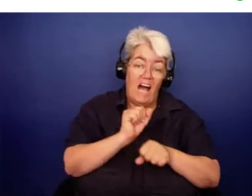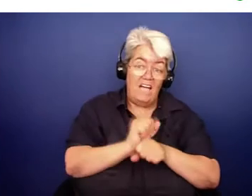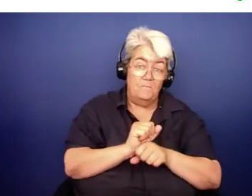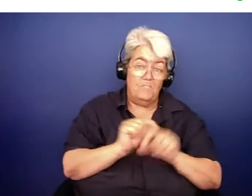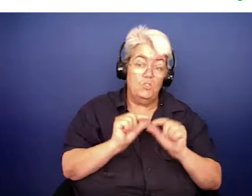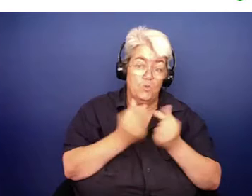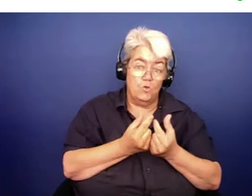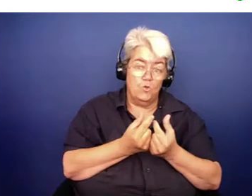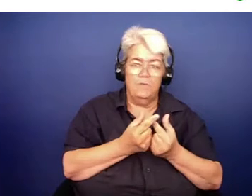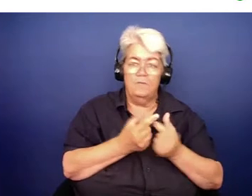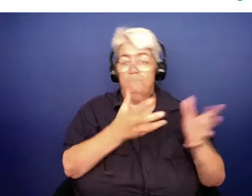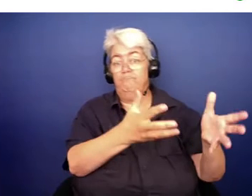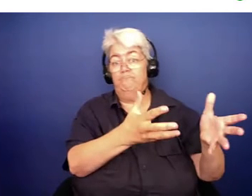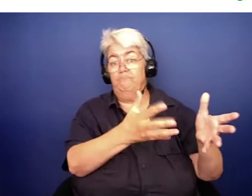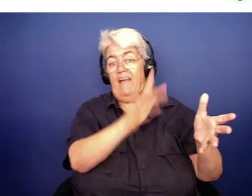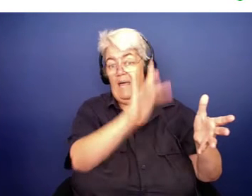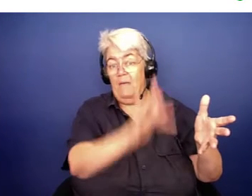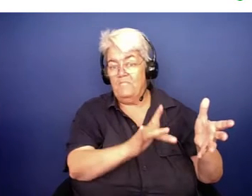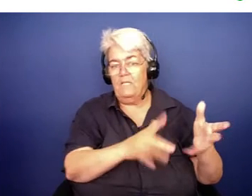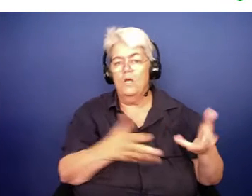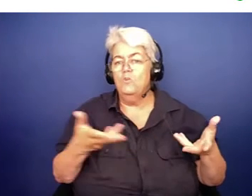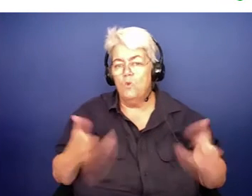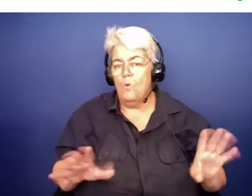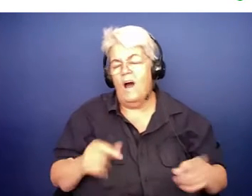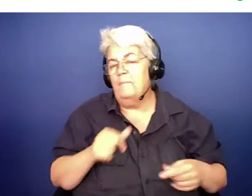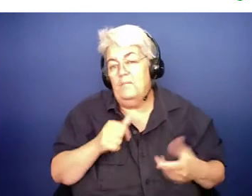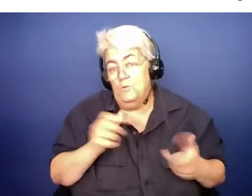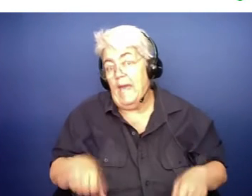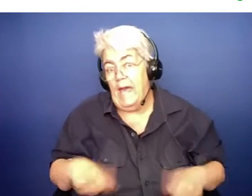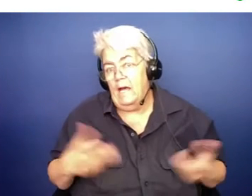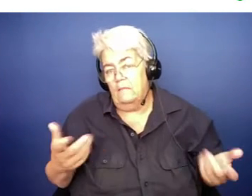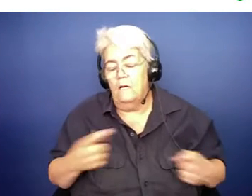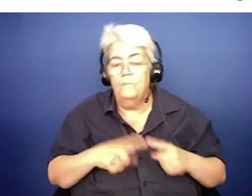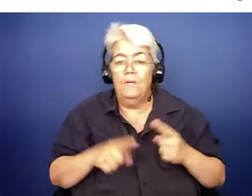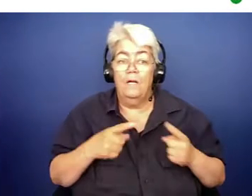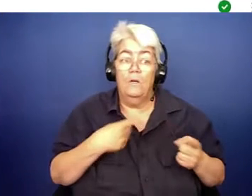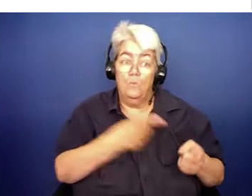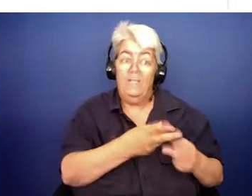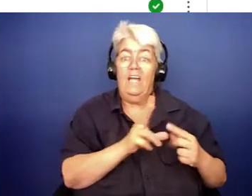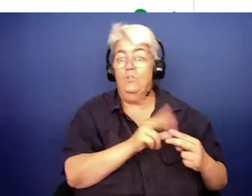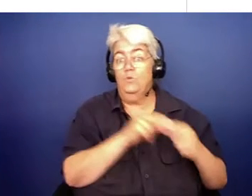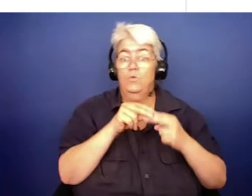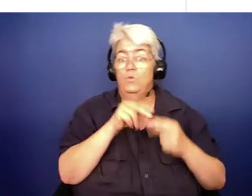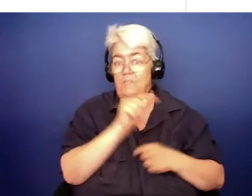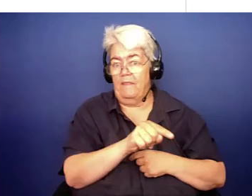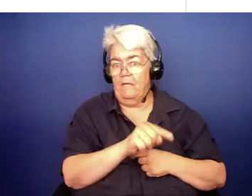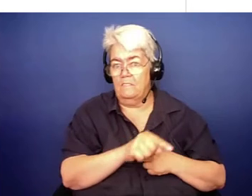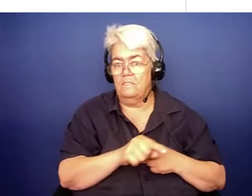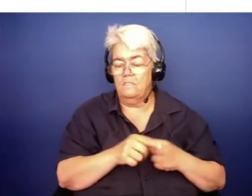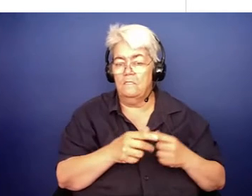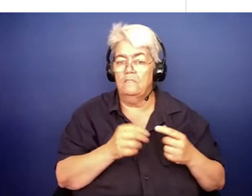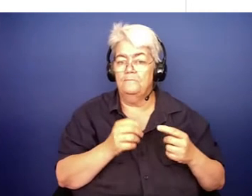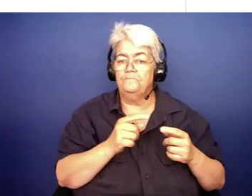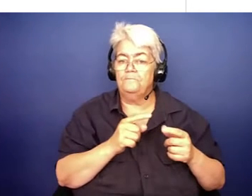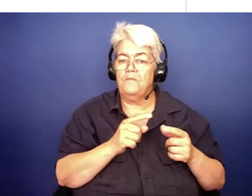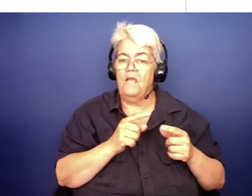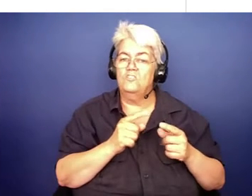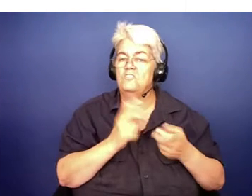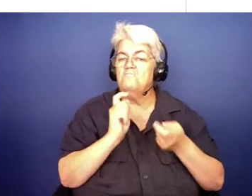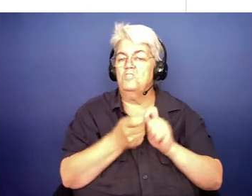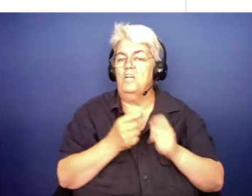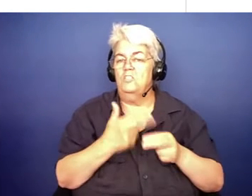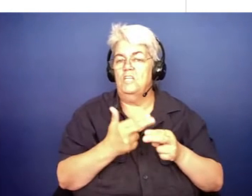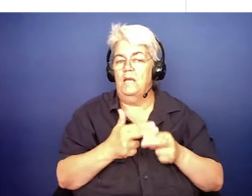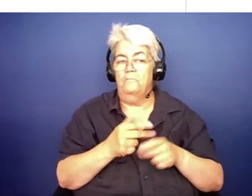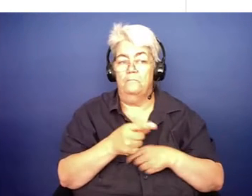just leave a group empty. You could, it wouldn't hurt anything, but we can use this existing group and we'll just rename it. So